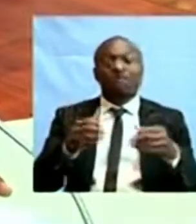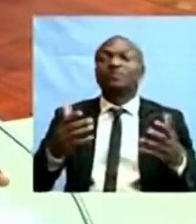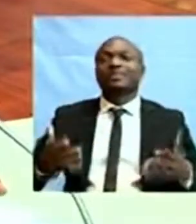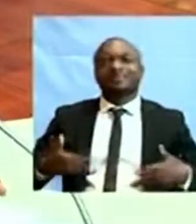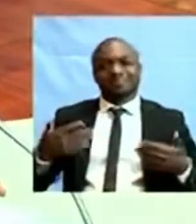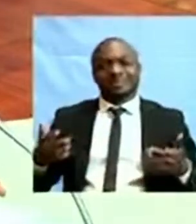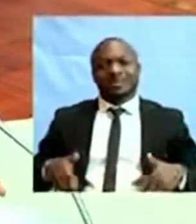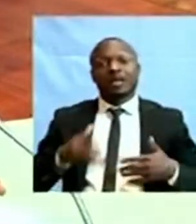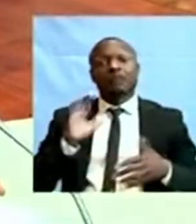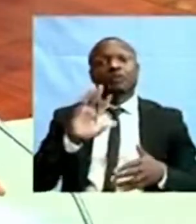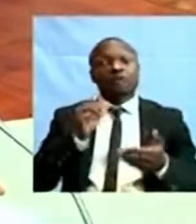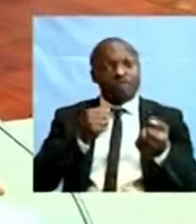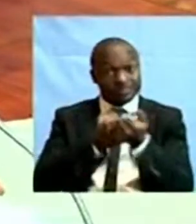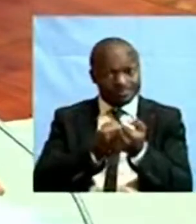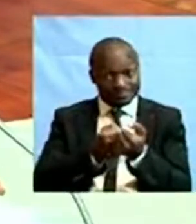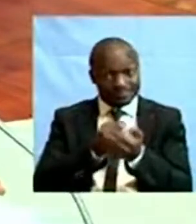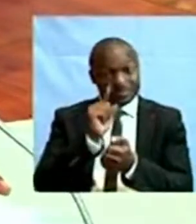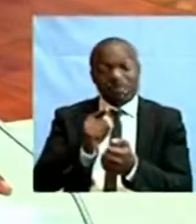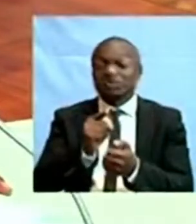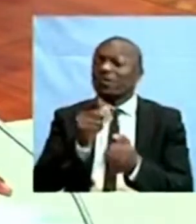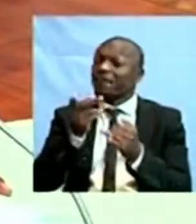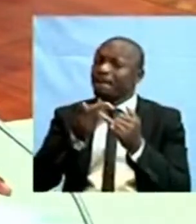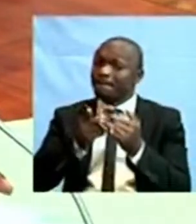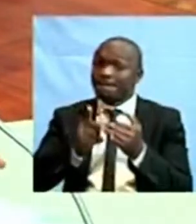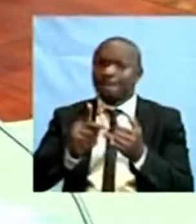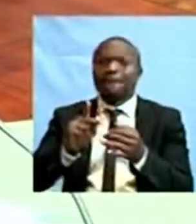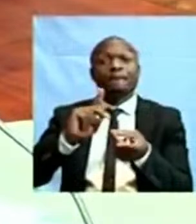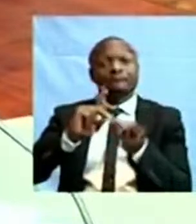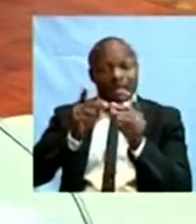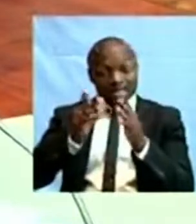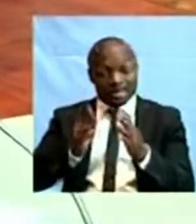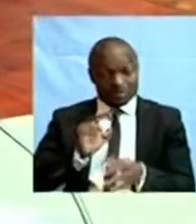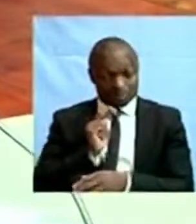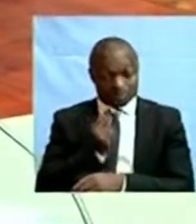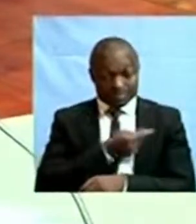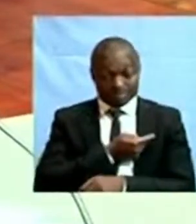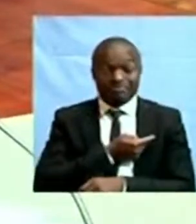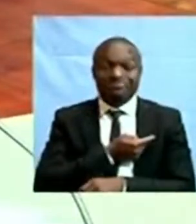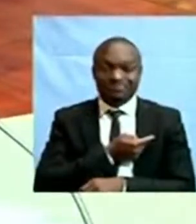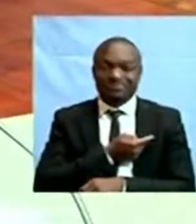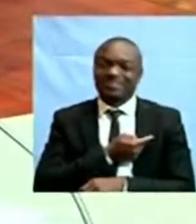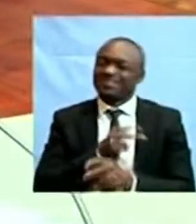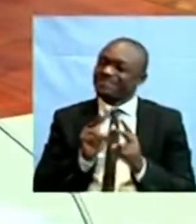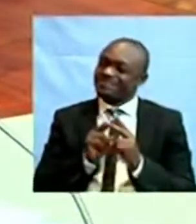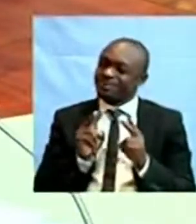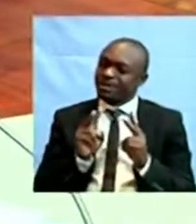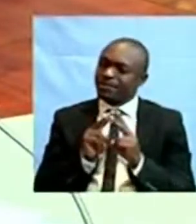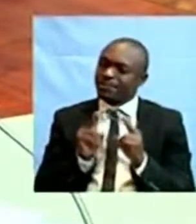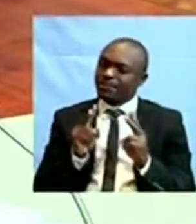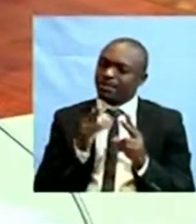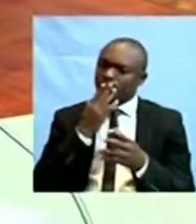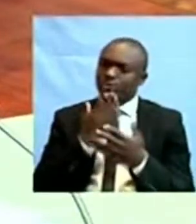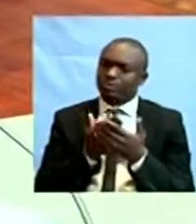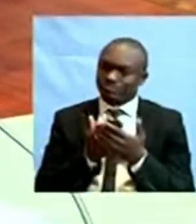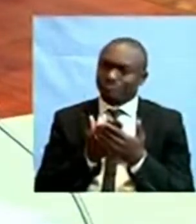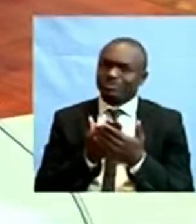for your usual support. You've been great partners to us over time. We are very, very grateful.